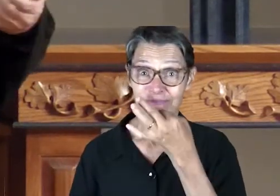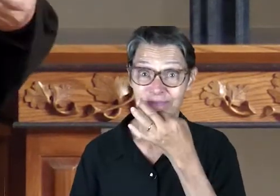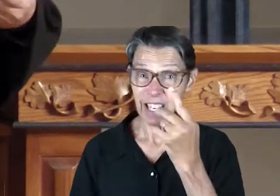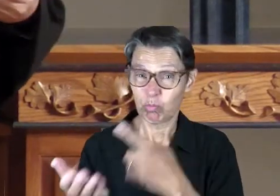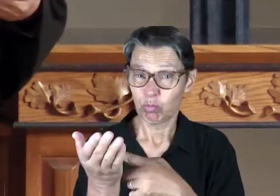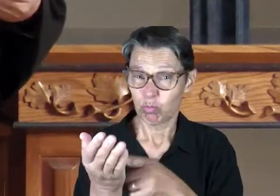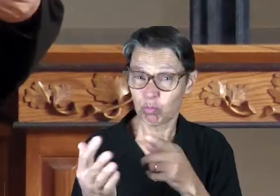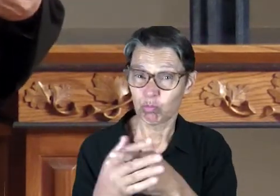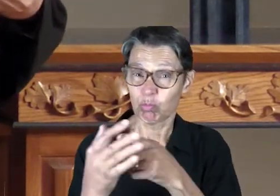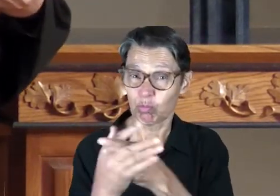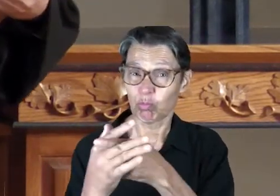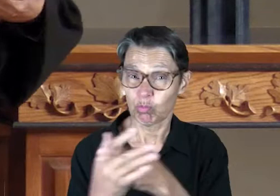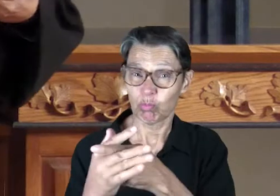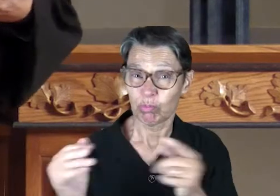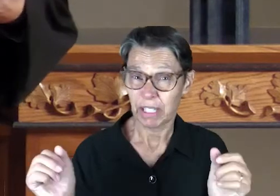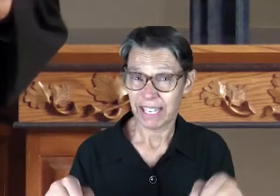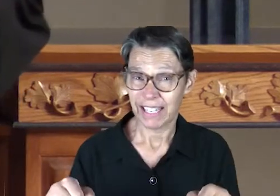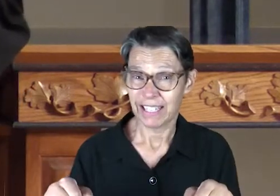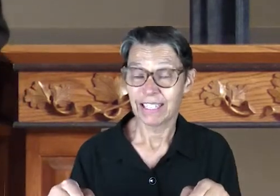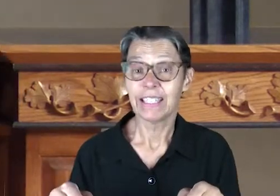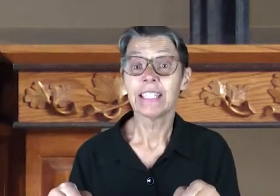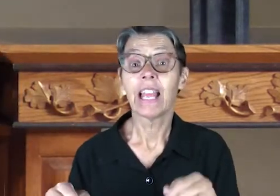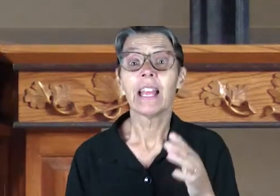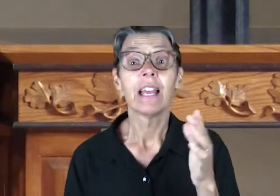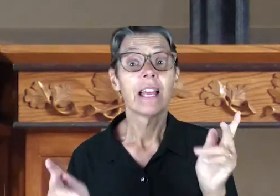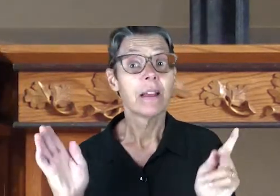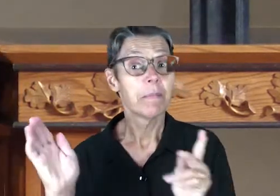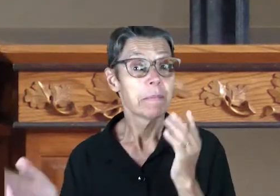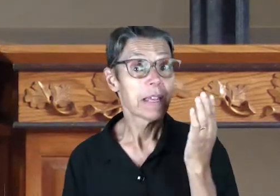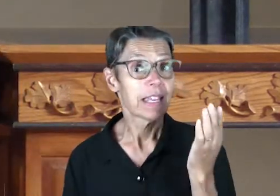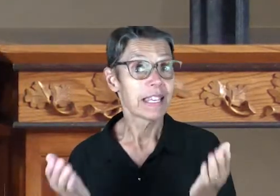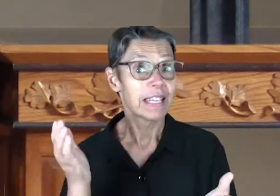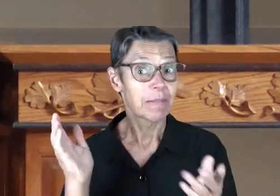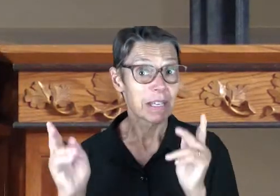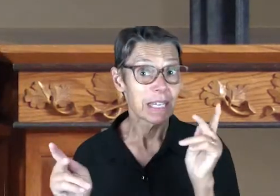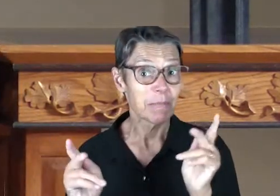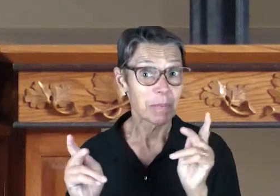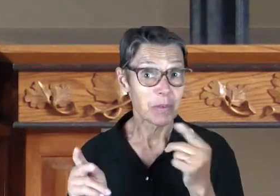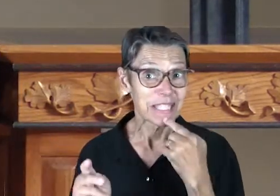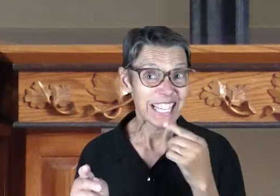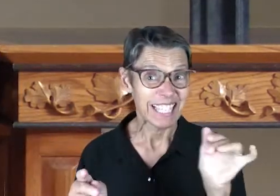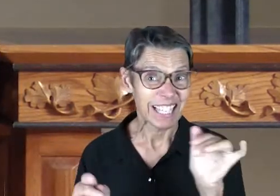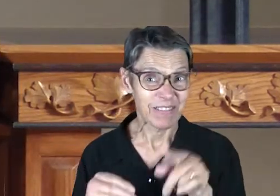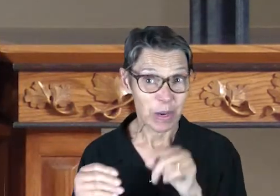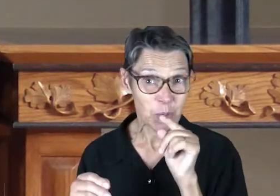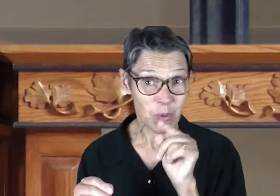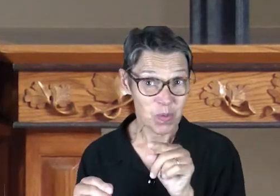that I'm that. And I'm guessing there are people who would tell me that maybe about you.